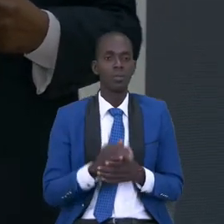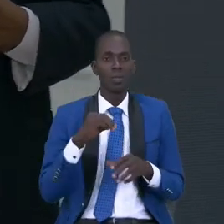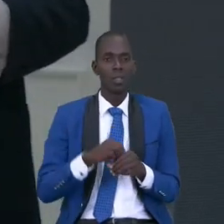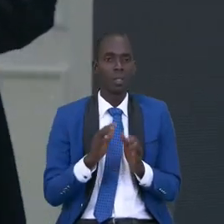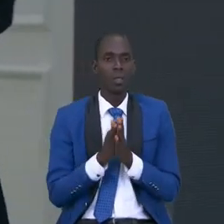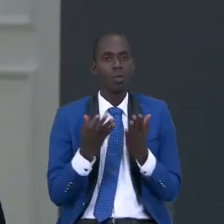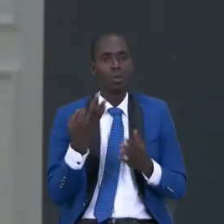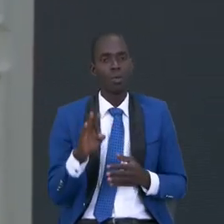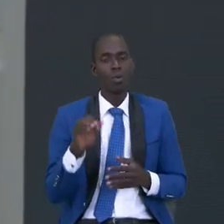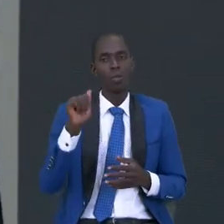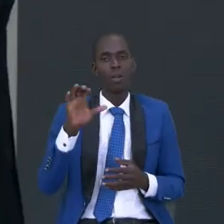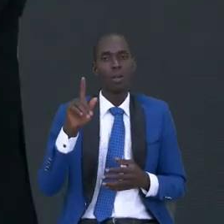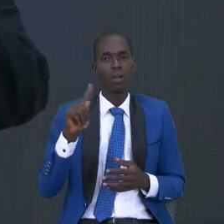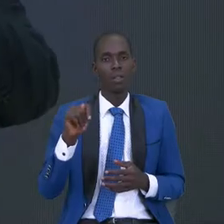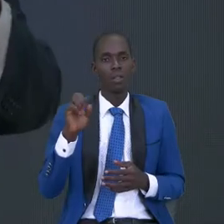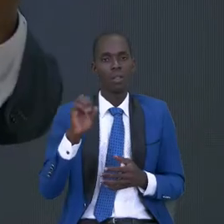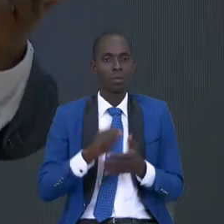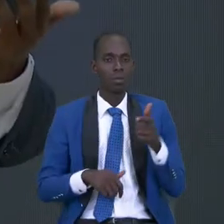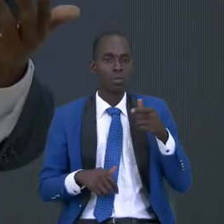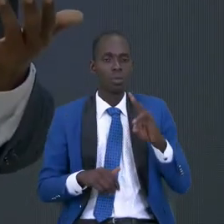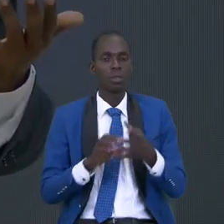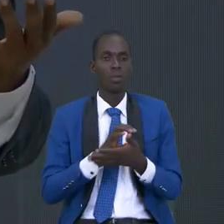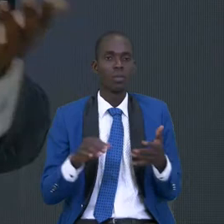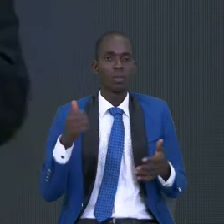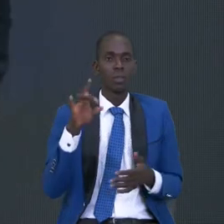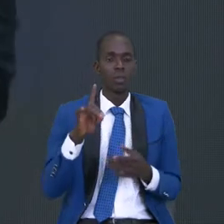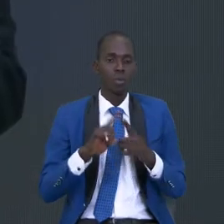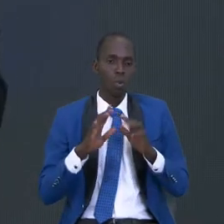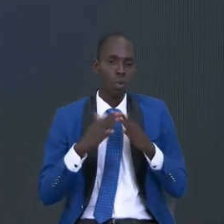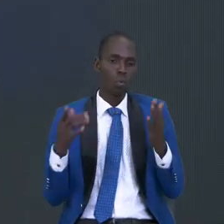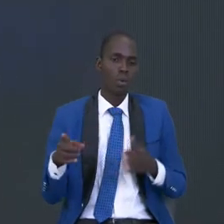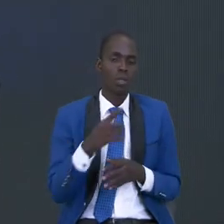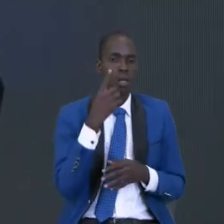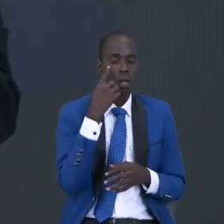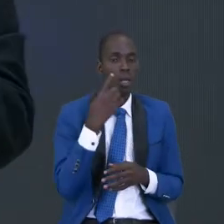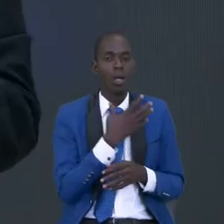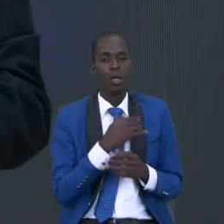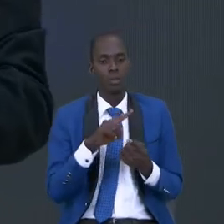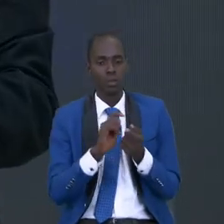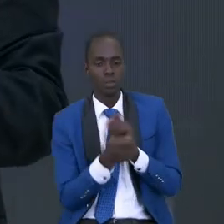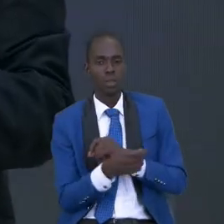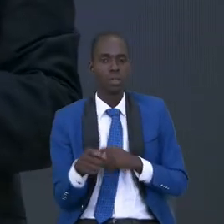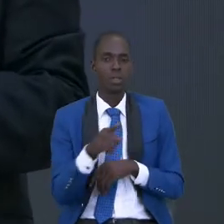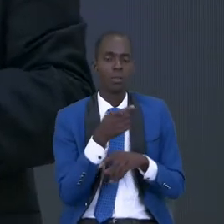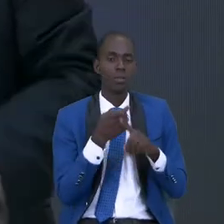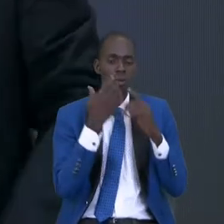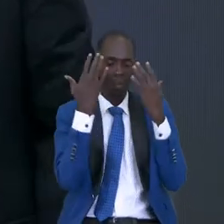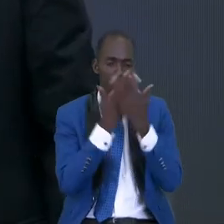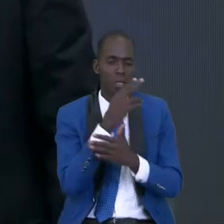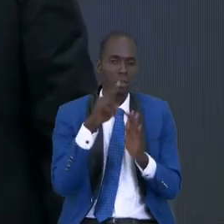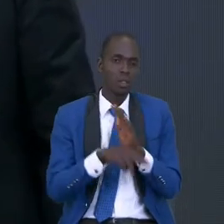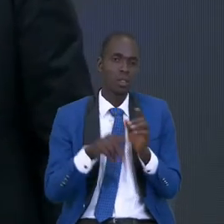Acts 26 verse 18, to open their eyes and to turn them from darkness to